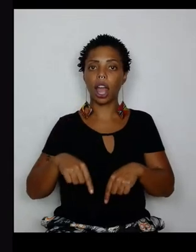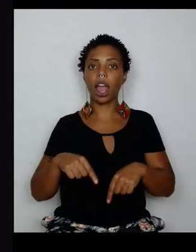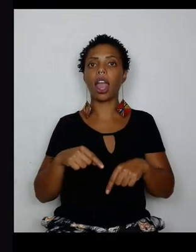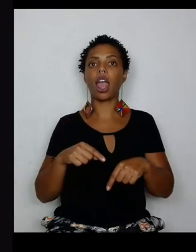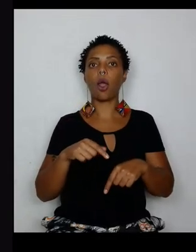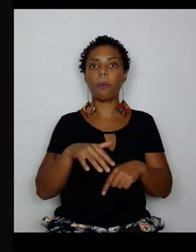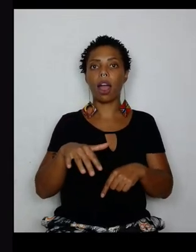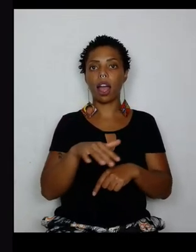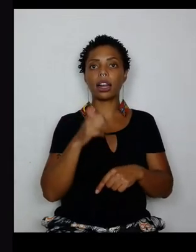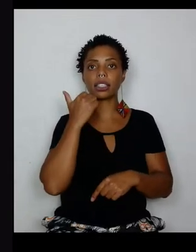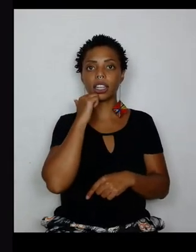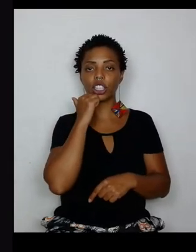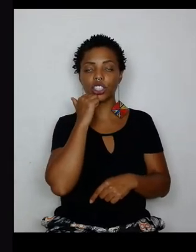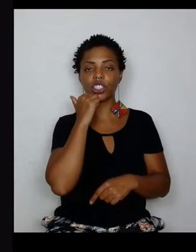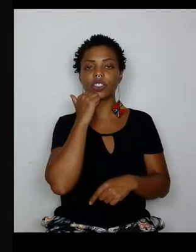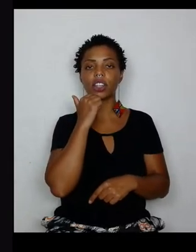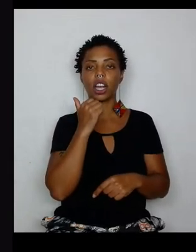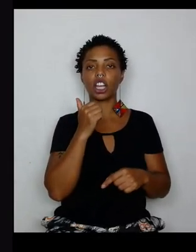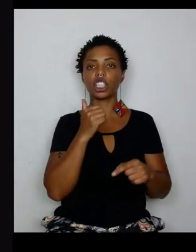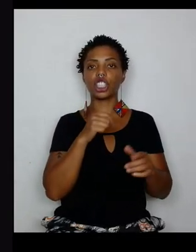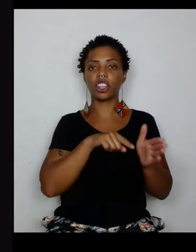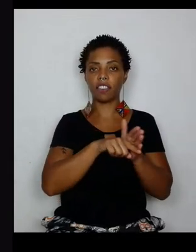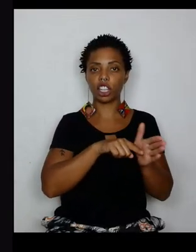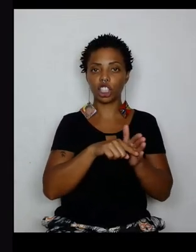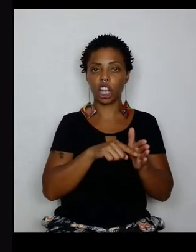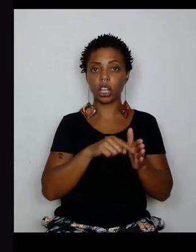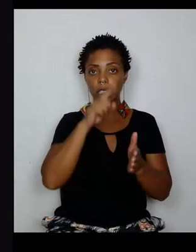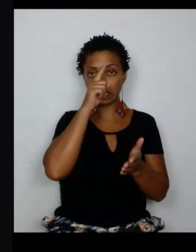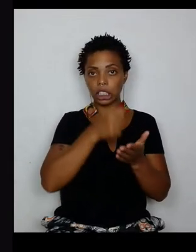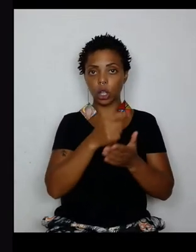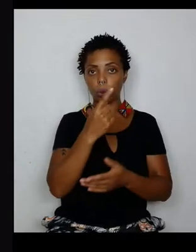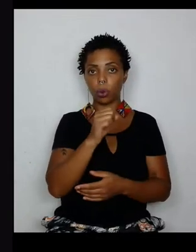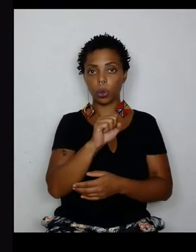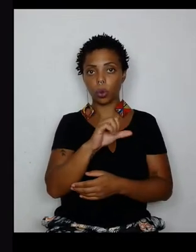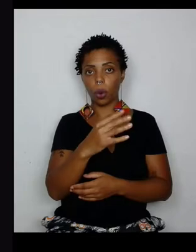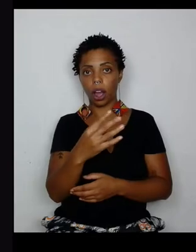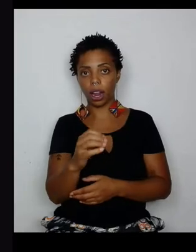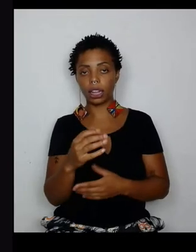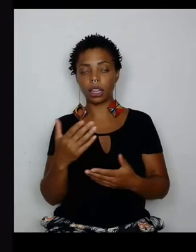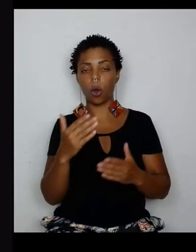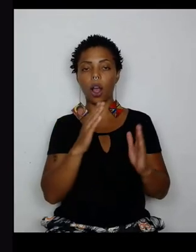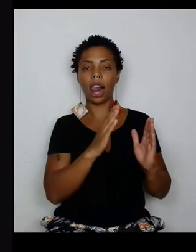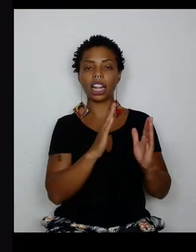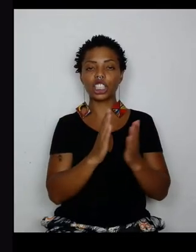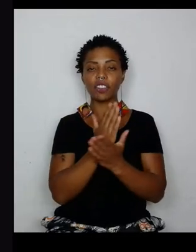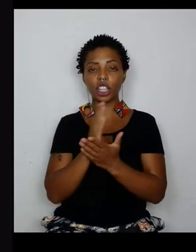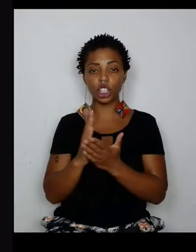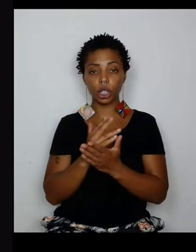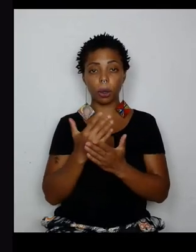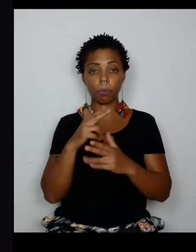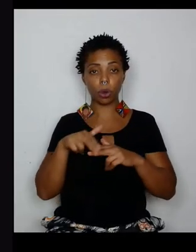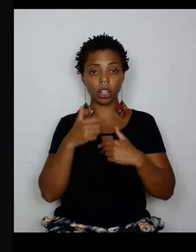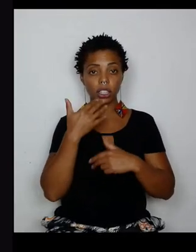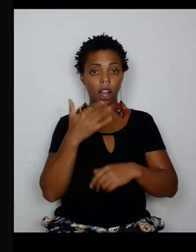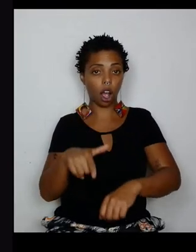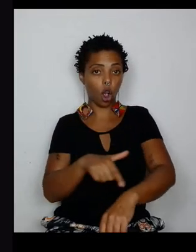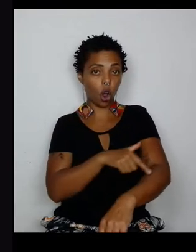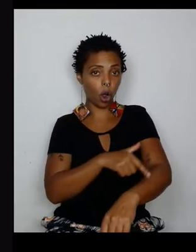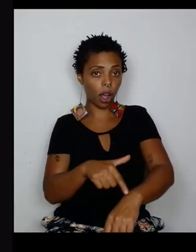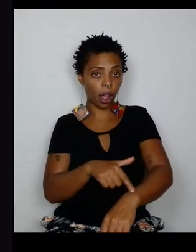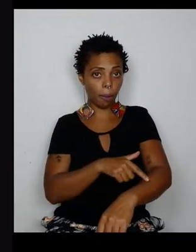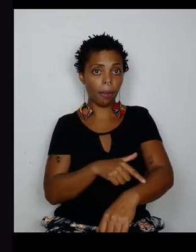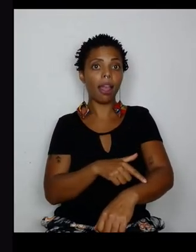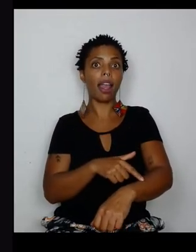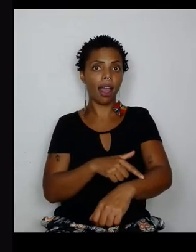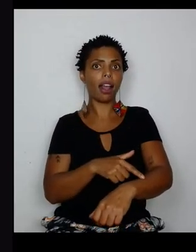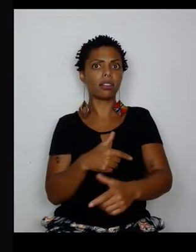the classification of skin color as such became a major preoccupation this